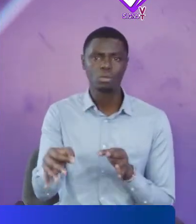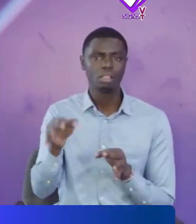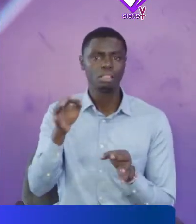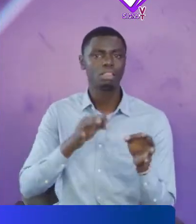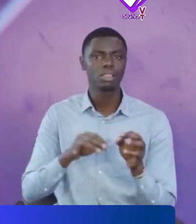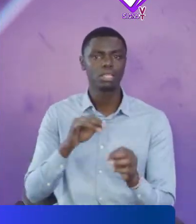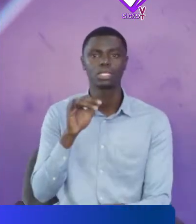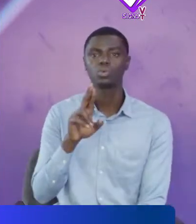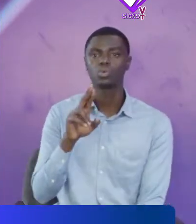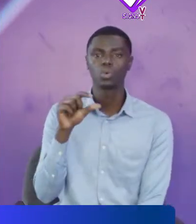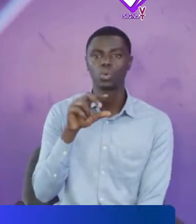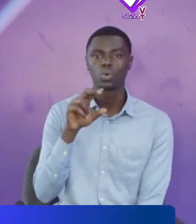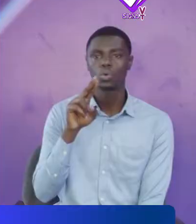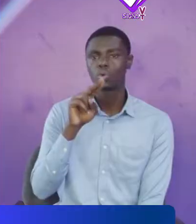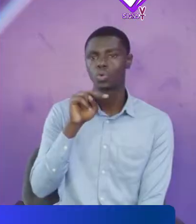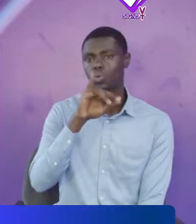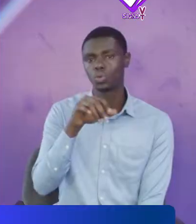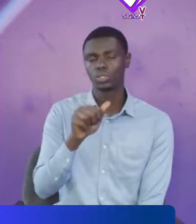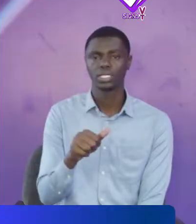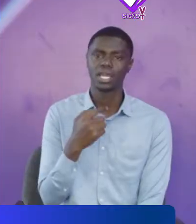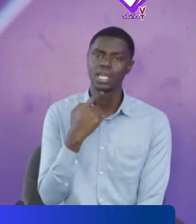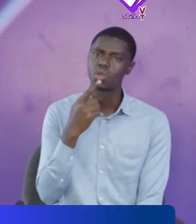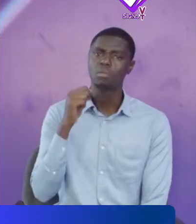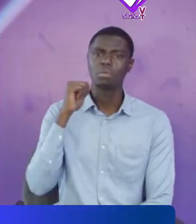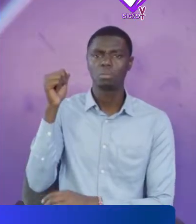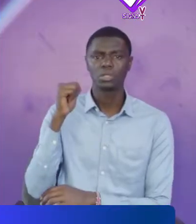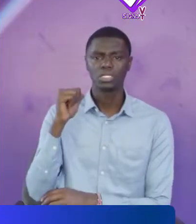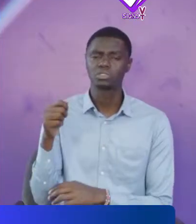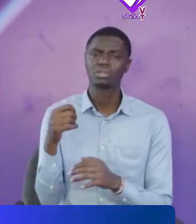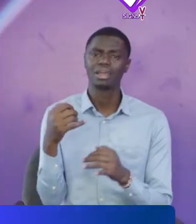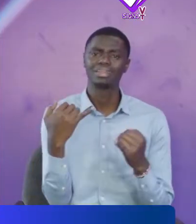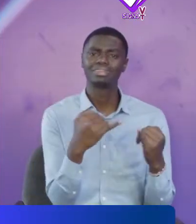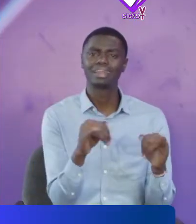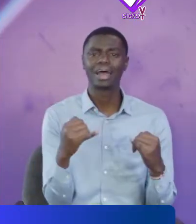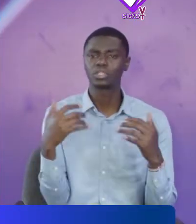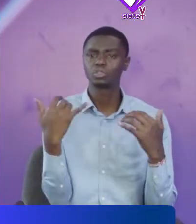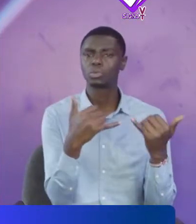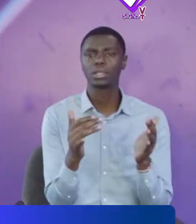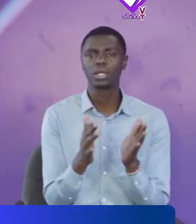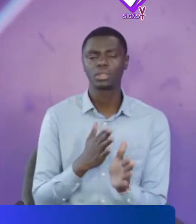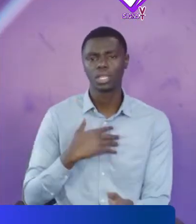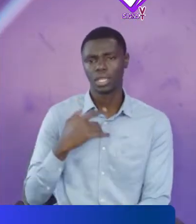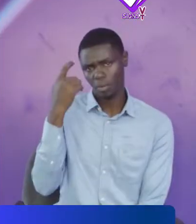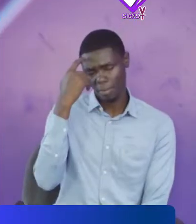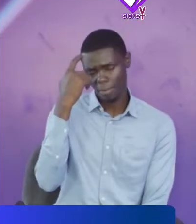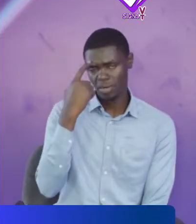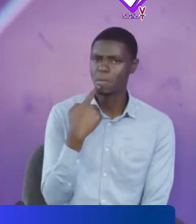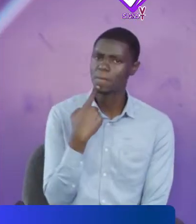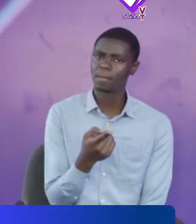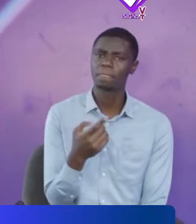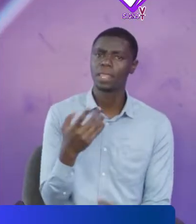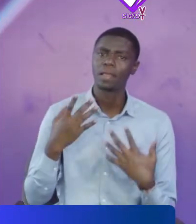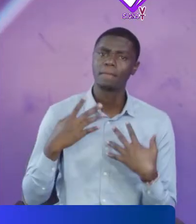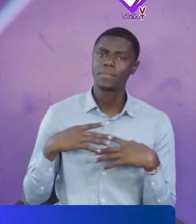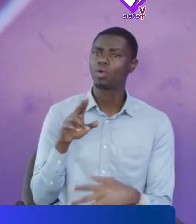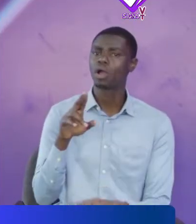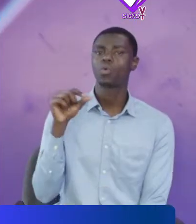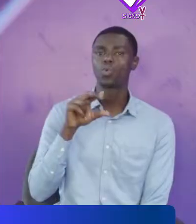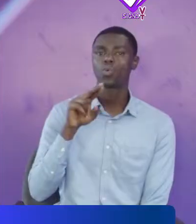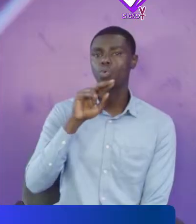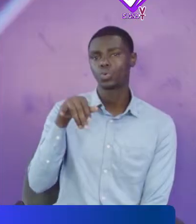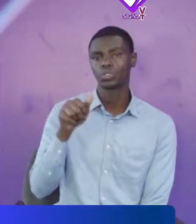Ugunja. But now, let me tell you, these politicians, they try to play with our mindset. In fact, I can tell you, the people of Ugunja, if you can listen to